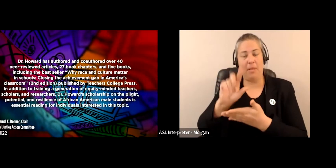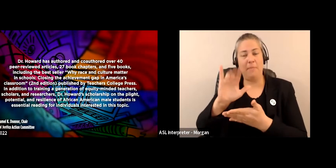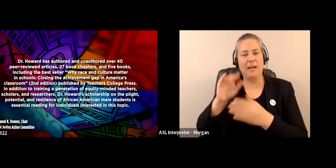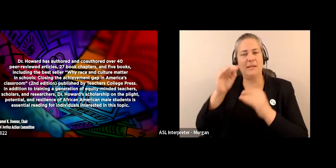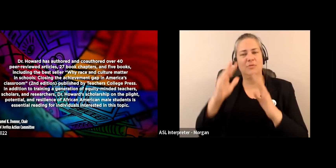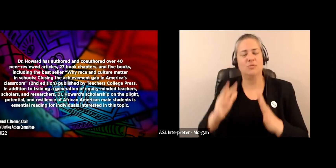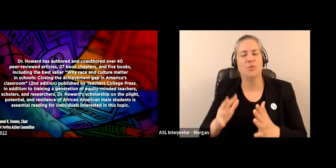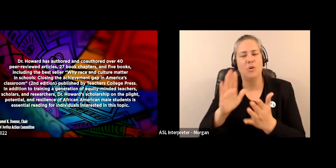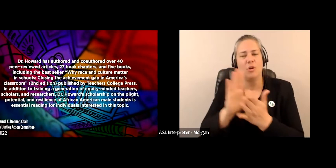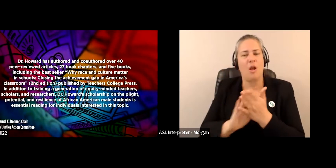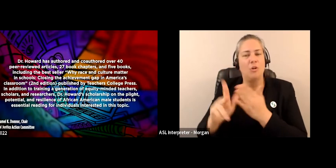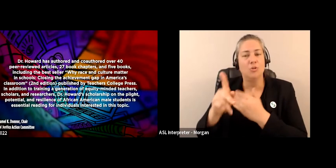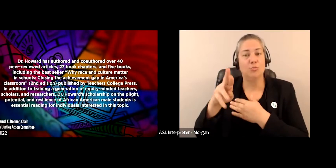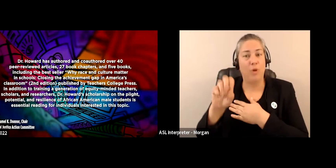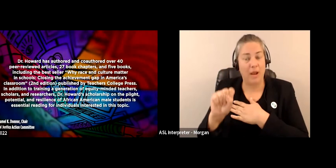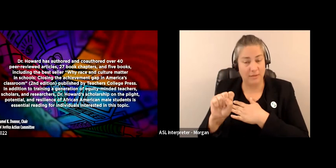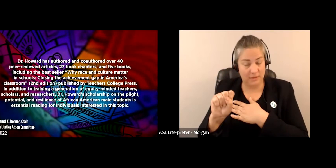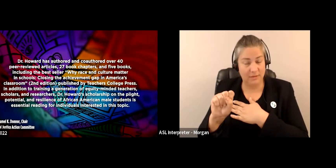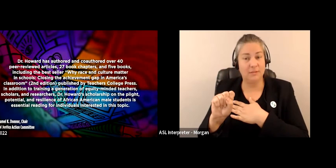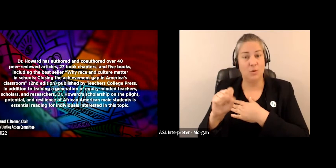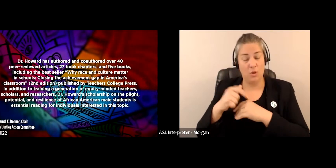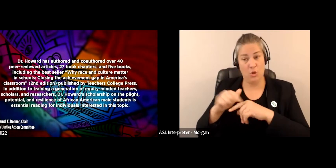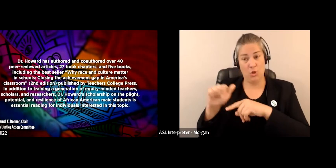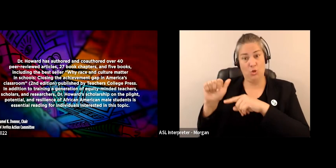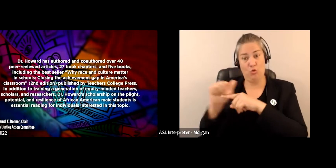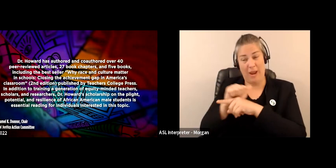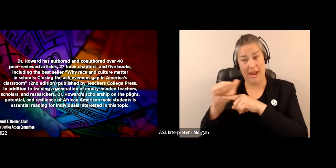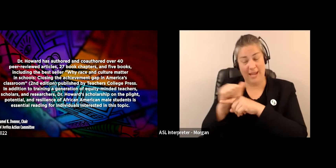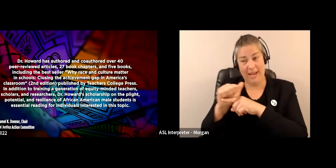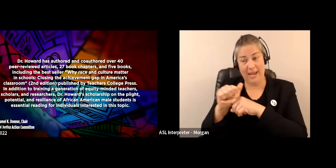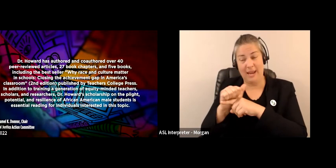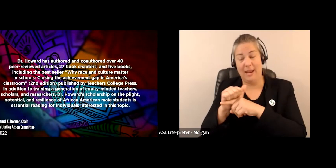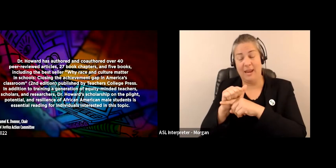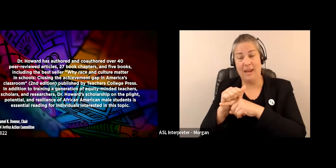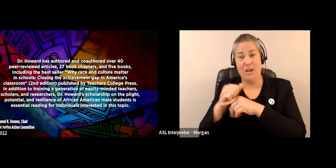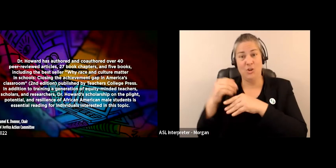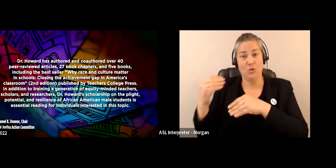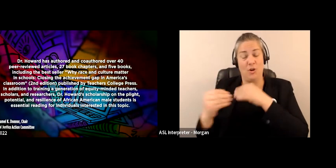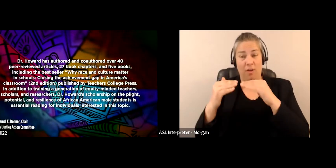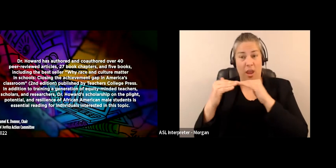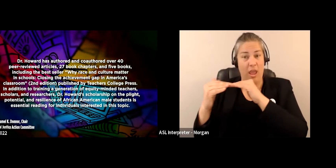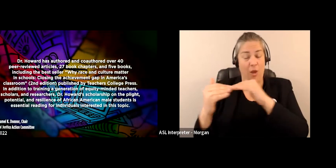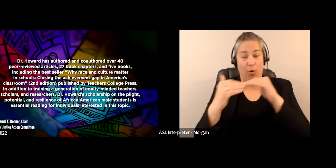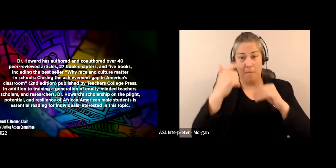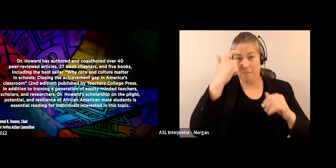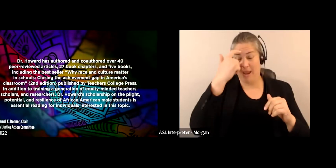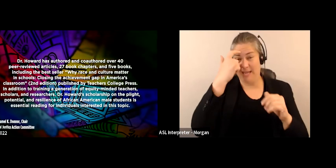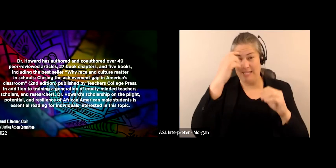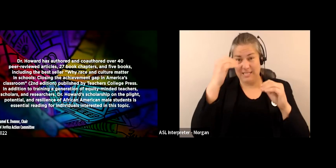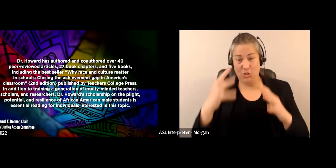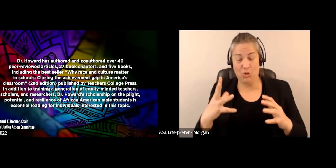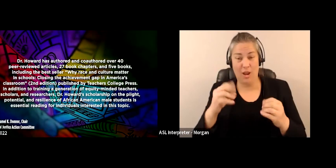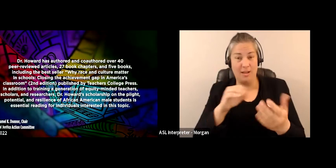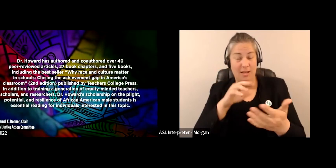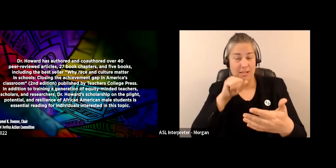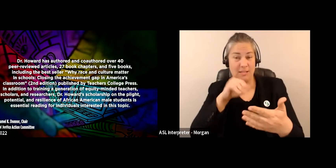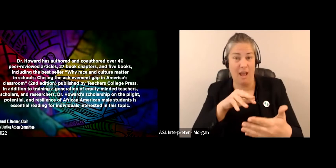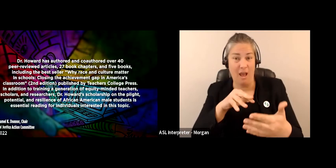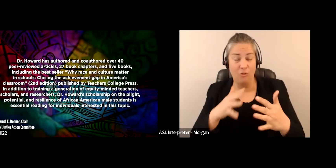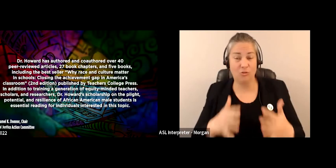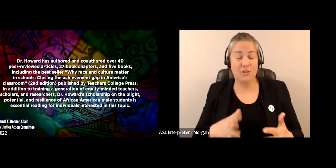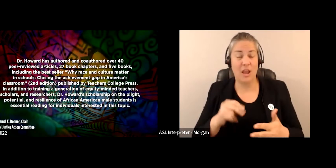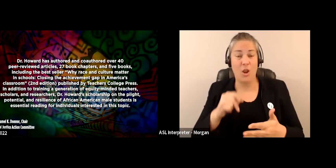College Press. In addition to training a generation of equity-minded teachers, scholars, and researchers,